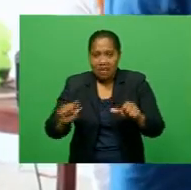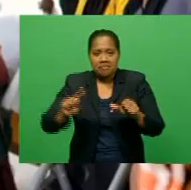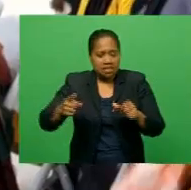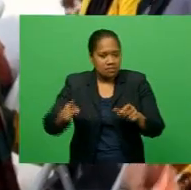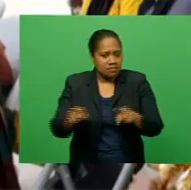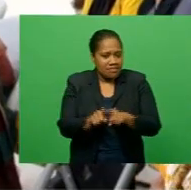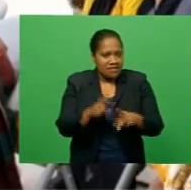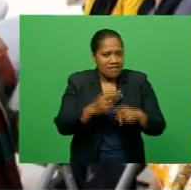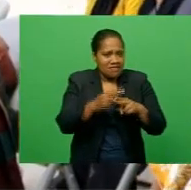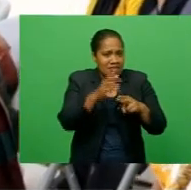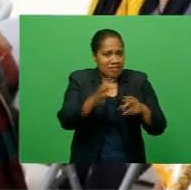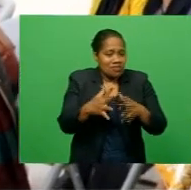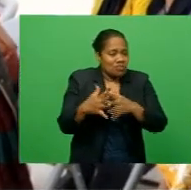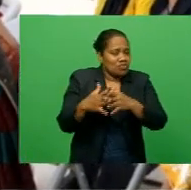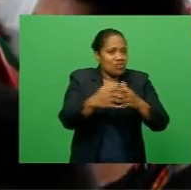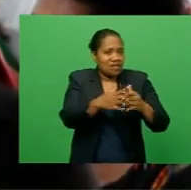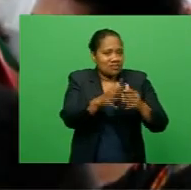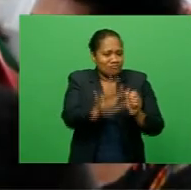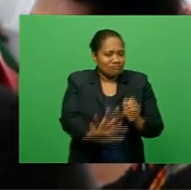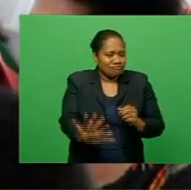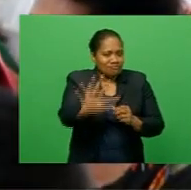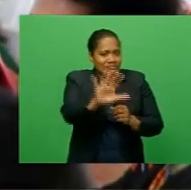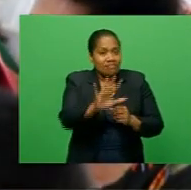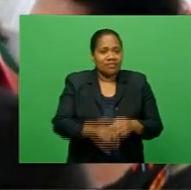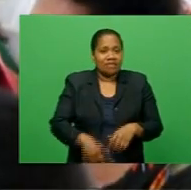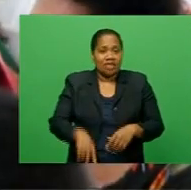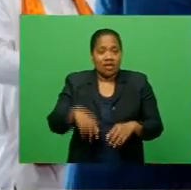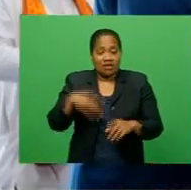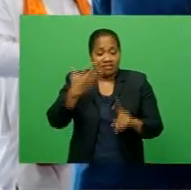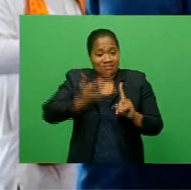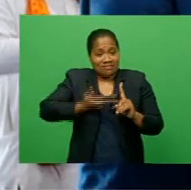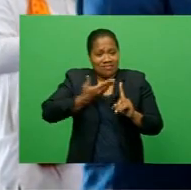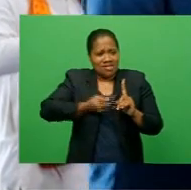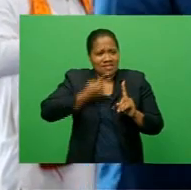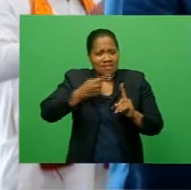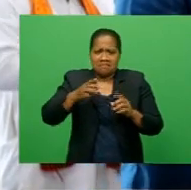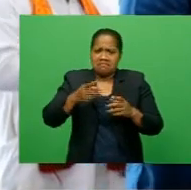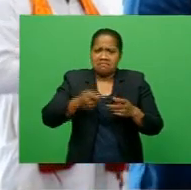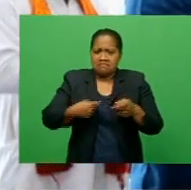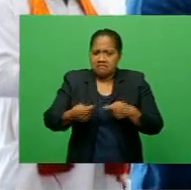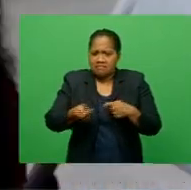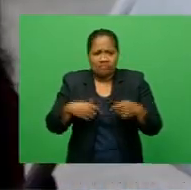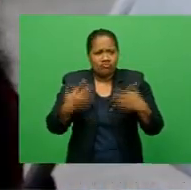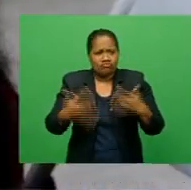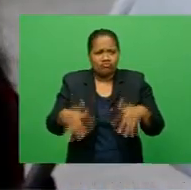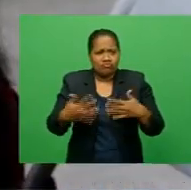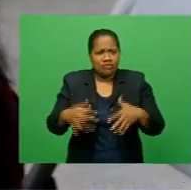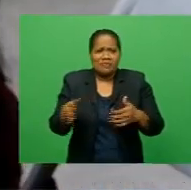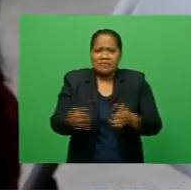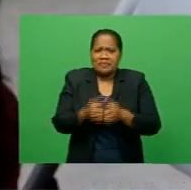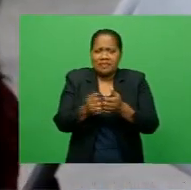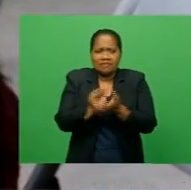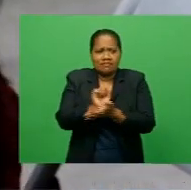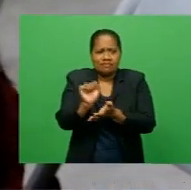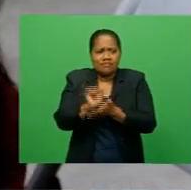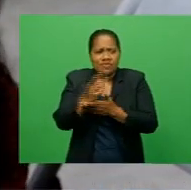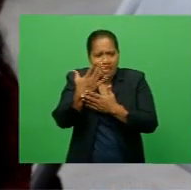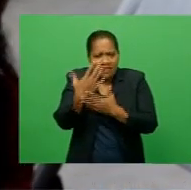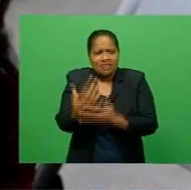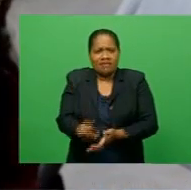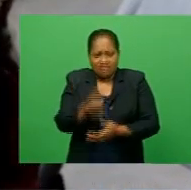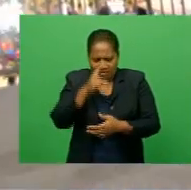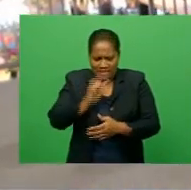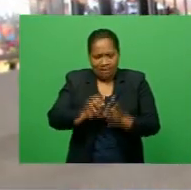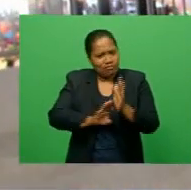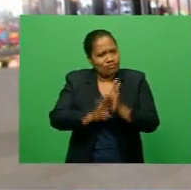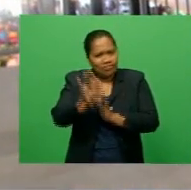Agriculture Minister Dr. Mahendra Reddy says the market has accommodated many sales and has the potential to further boost business for the